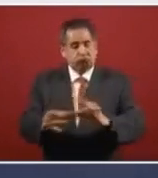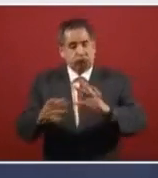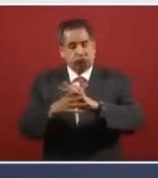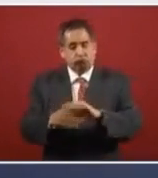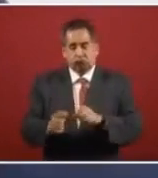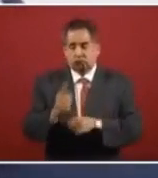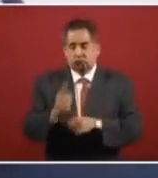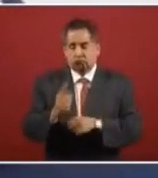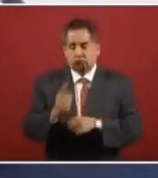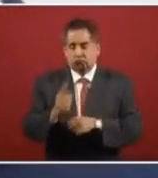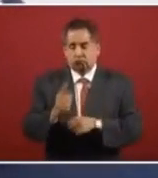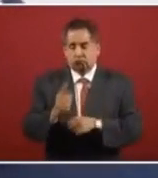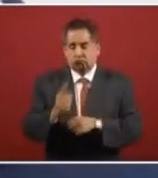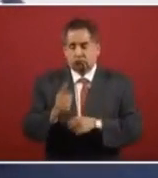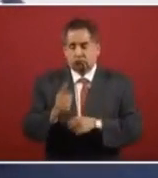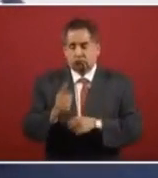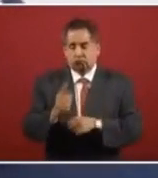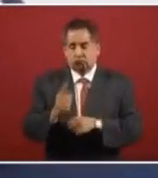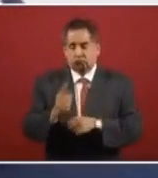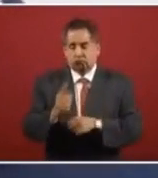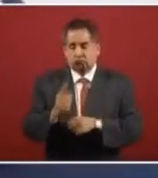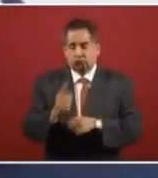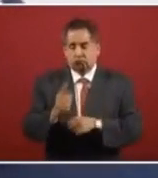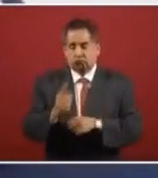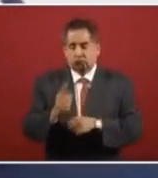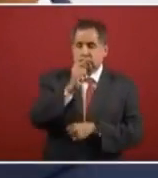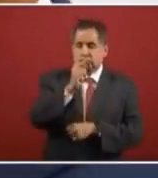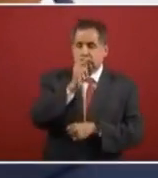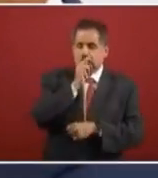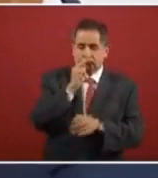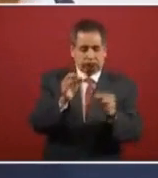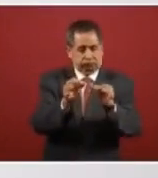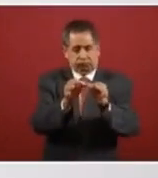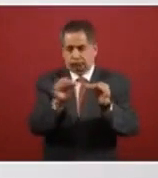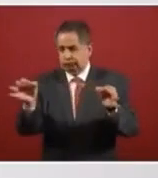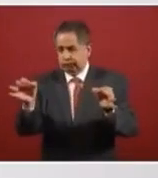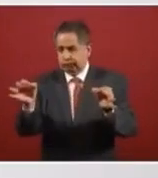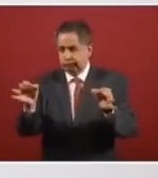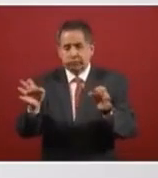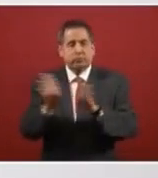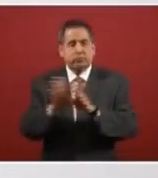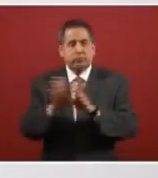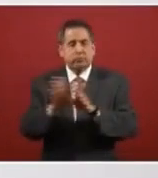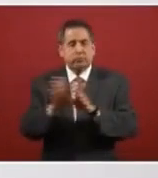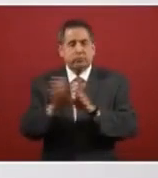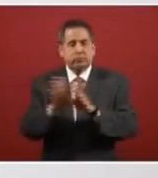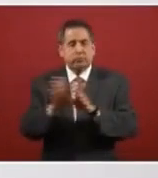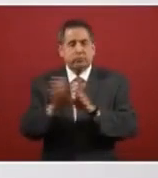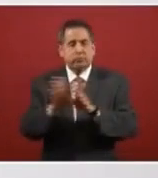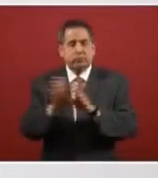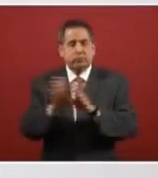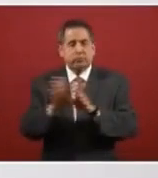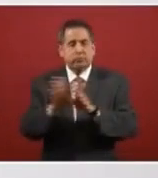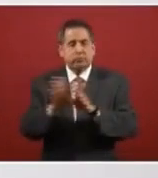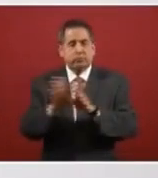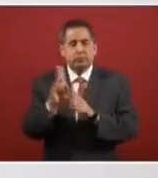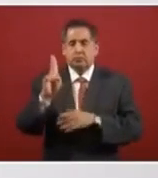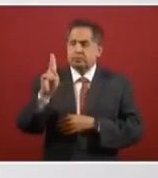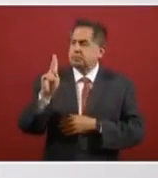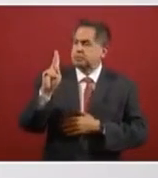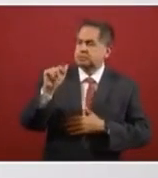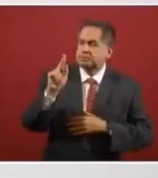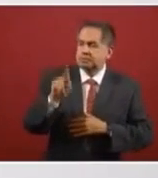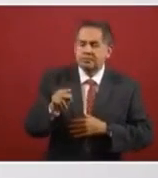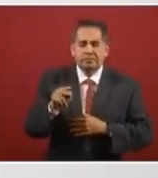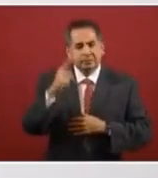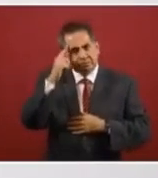to express in one phrase what is your plan